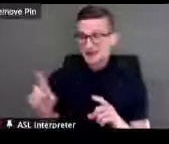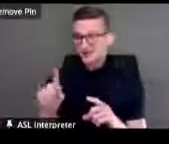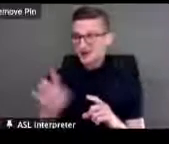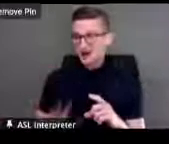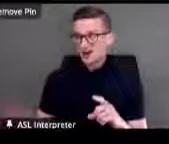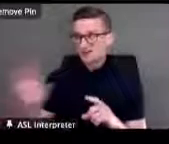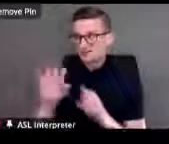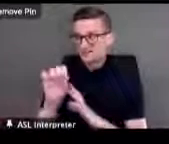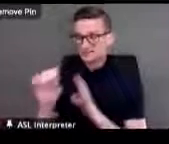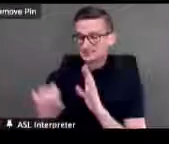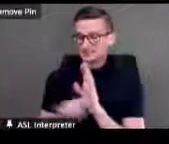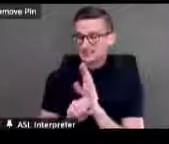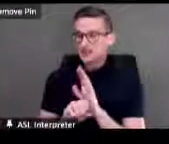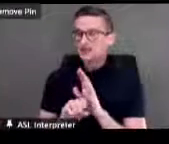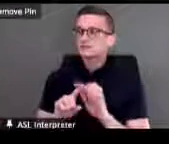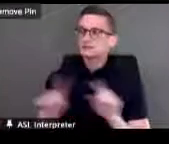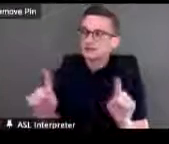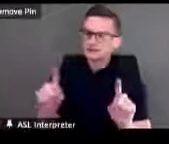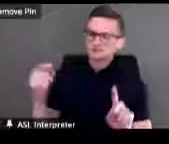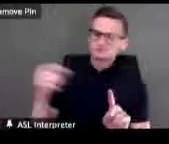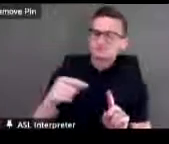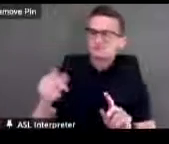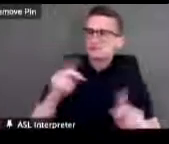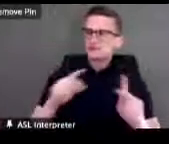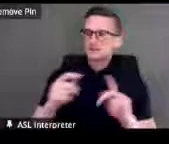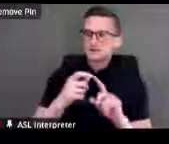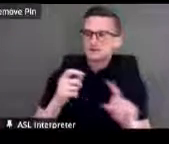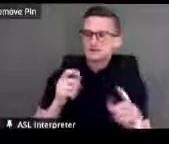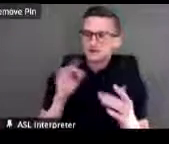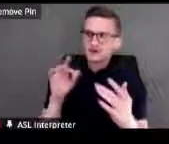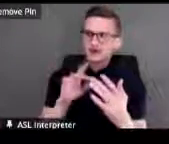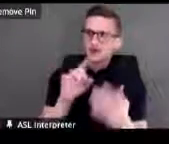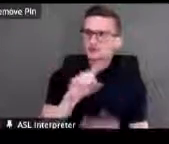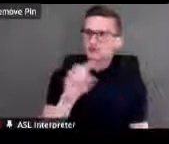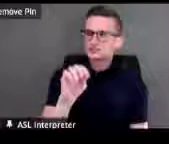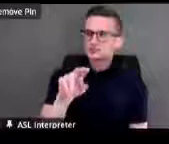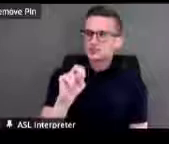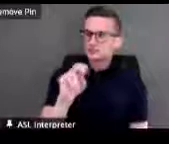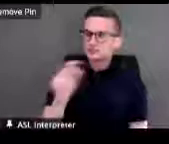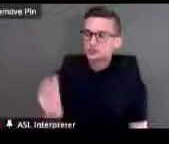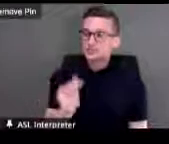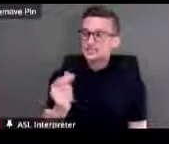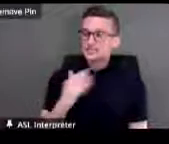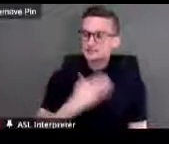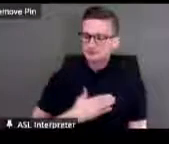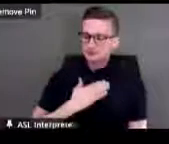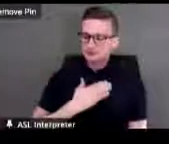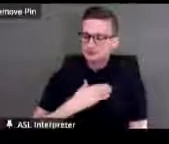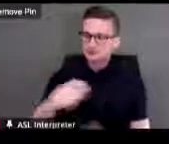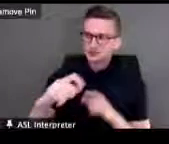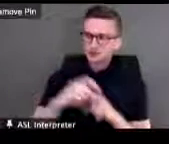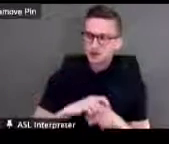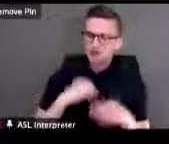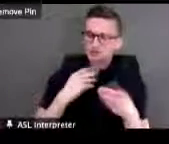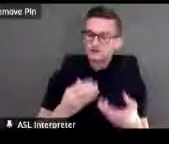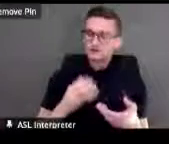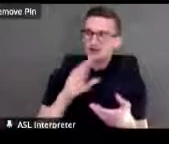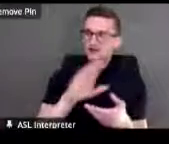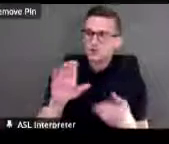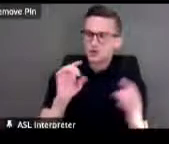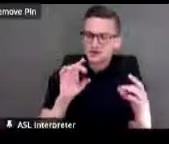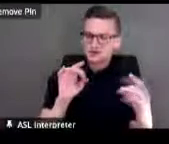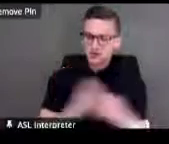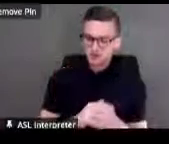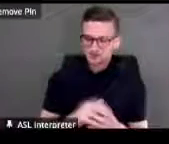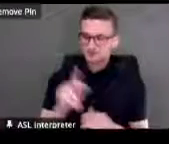encourage those from our Outreach Zone G to please call in and give us your input. Katie, I'm going to turn this back over to